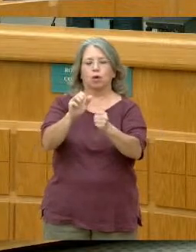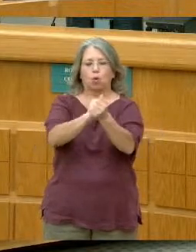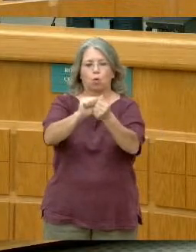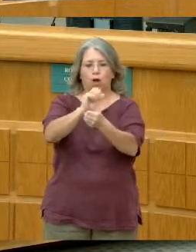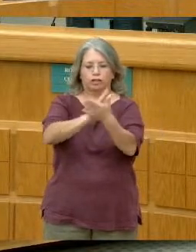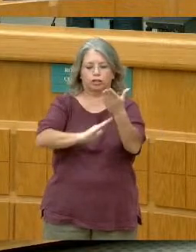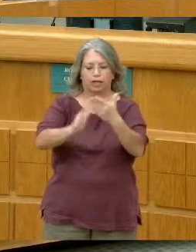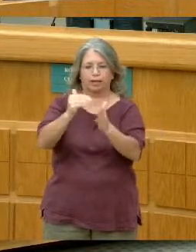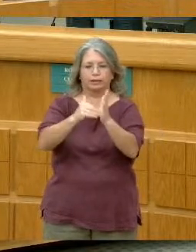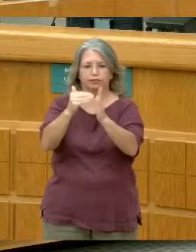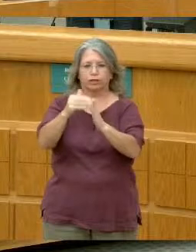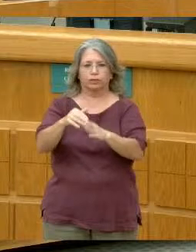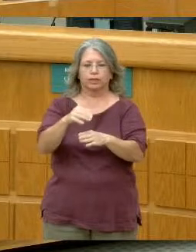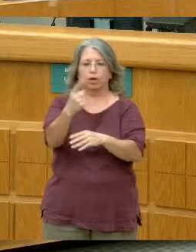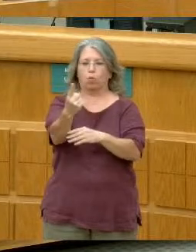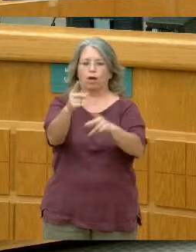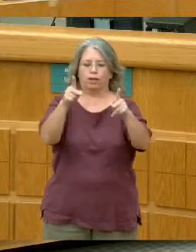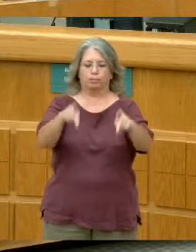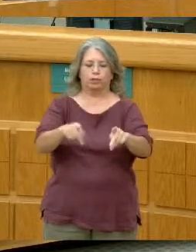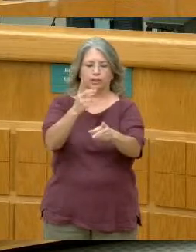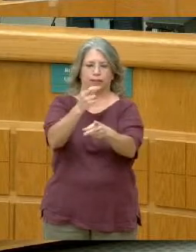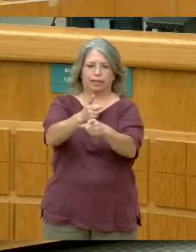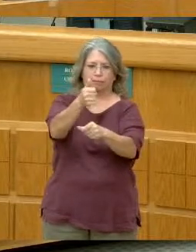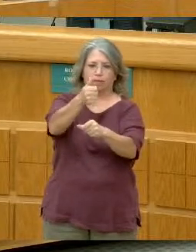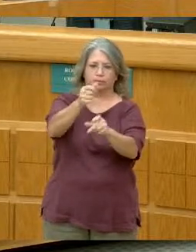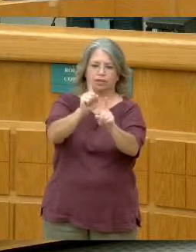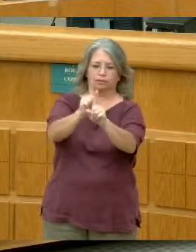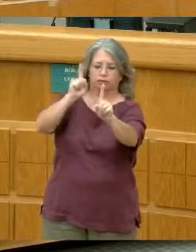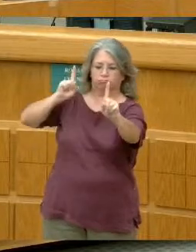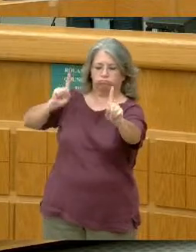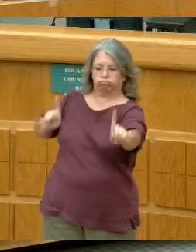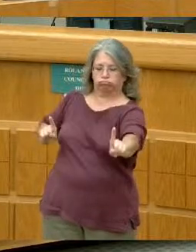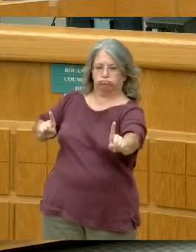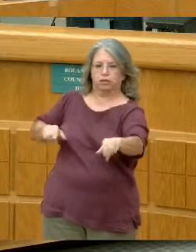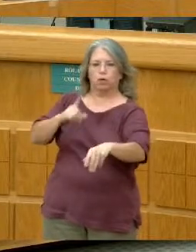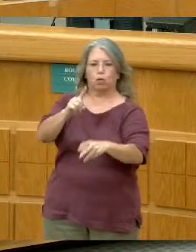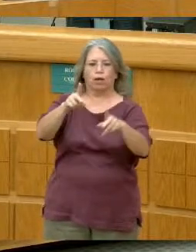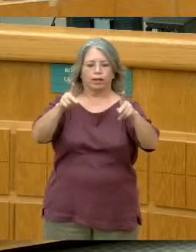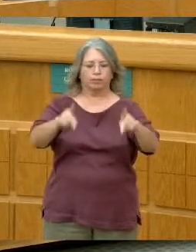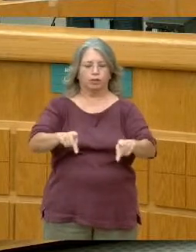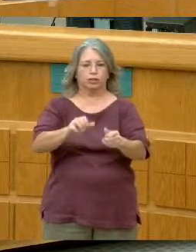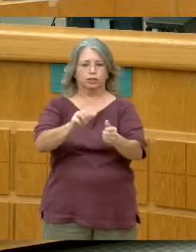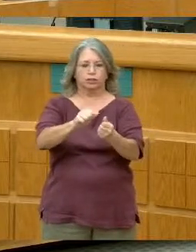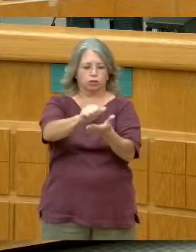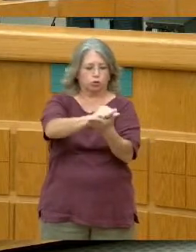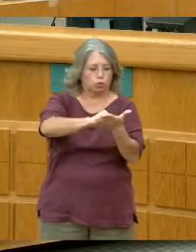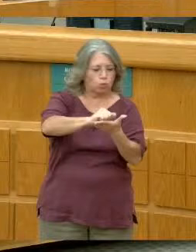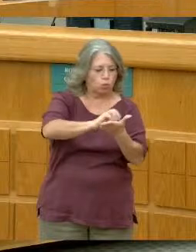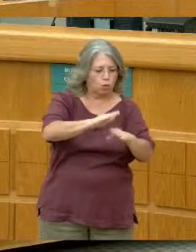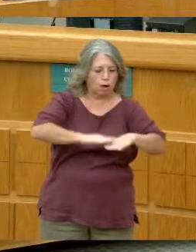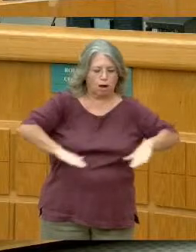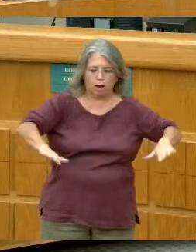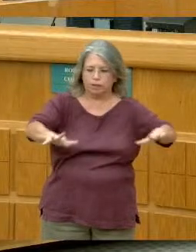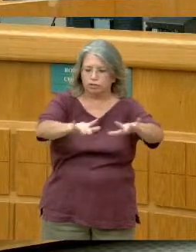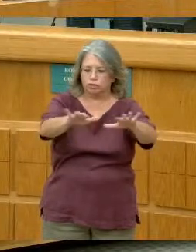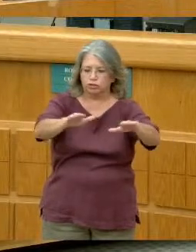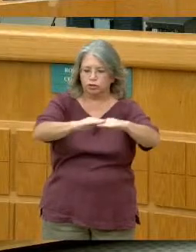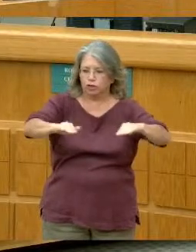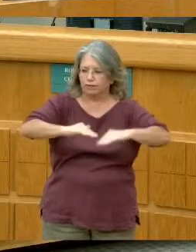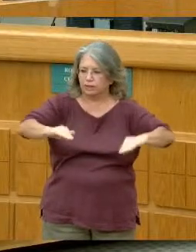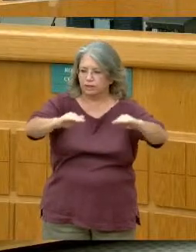from others, one person to disinfect commonly touched surfaces, one person to stay